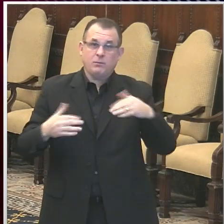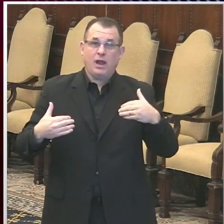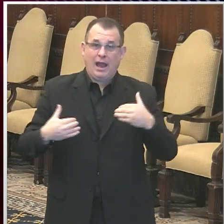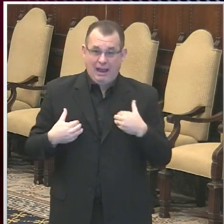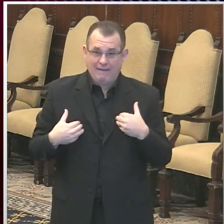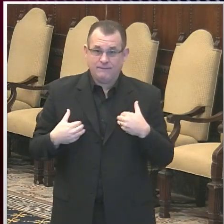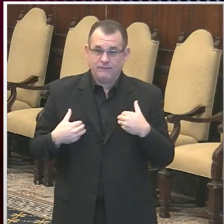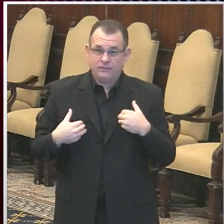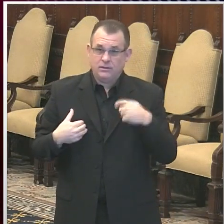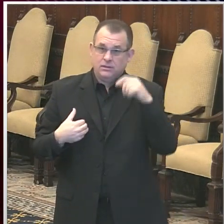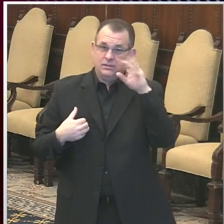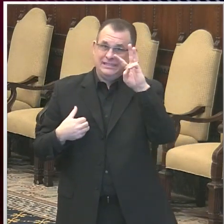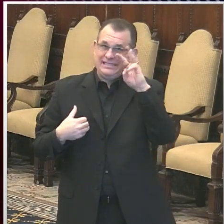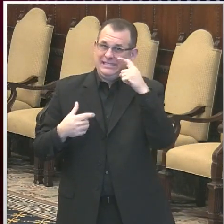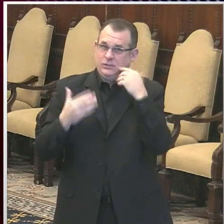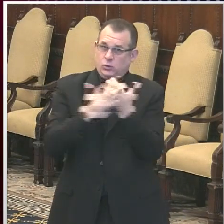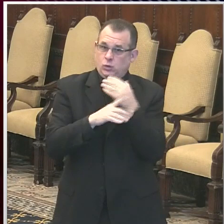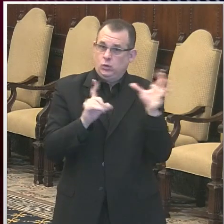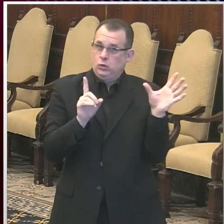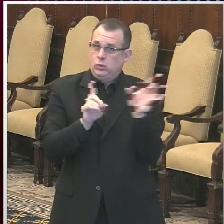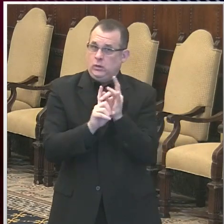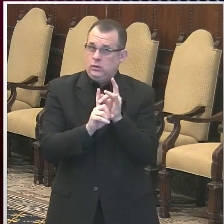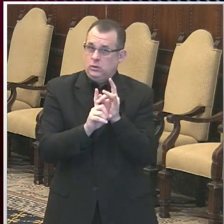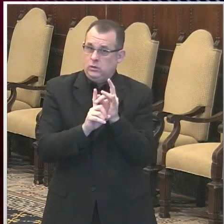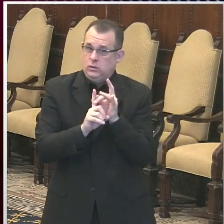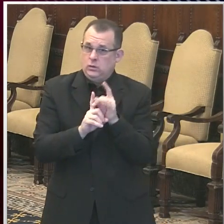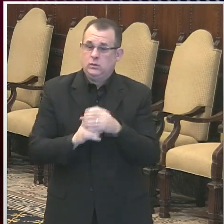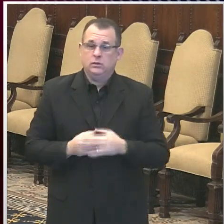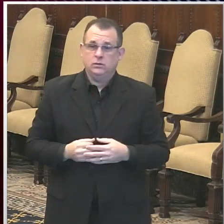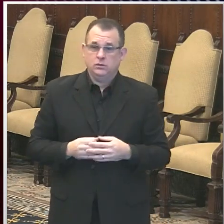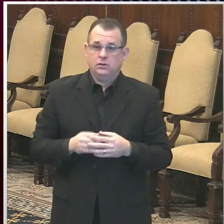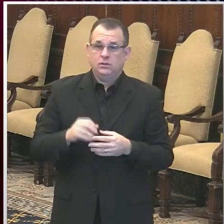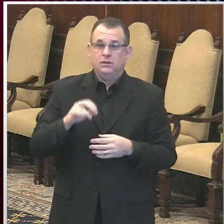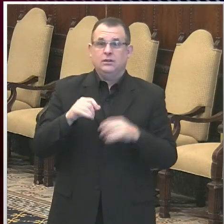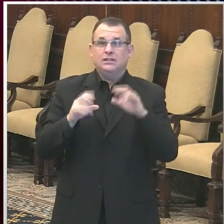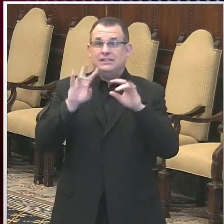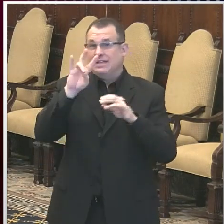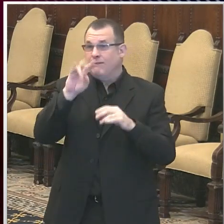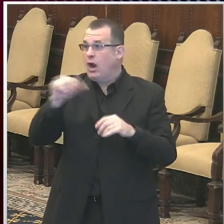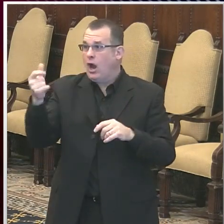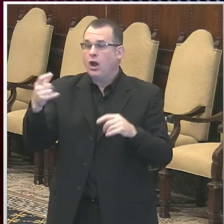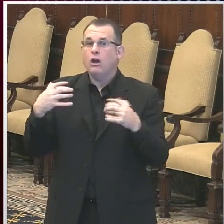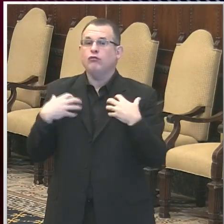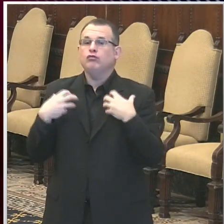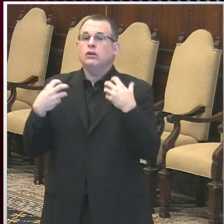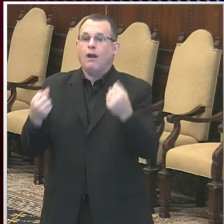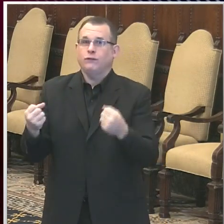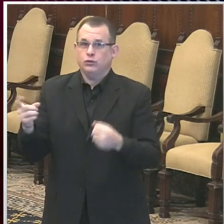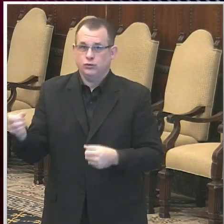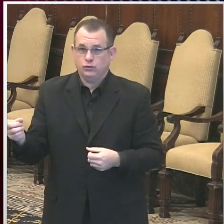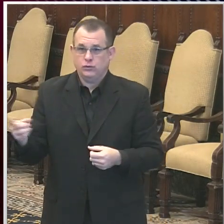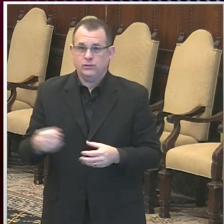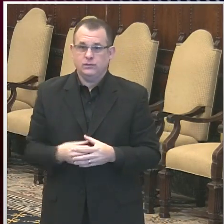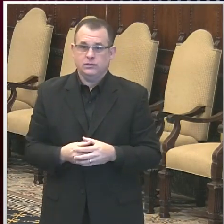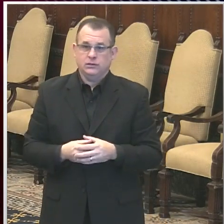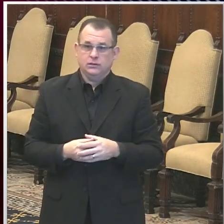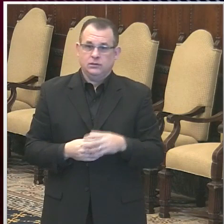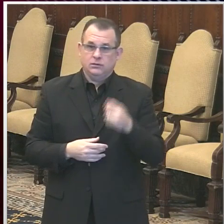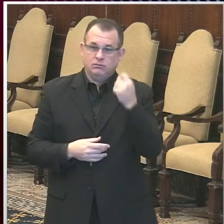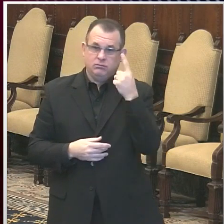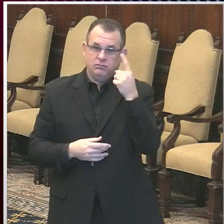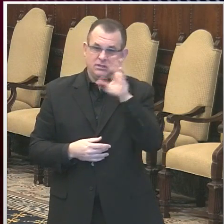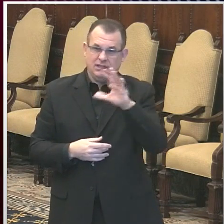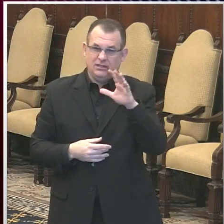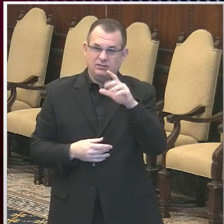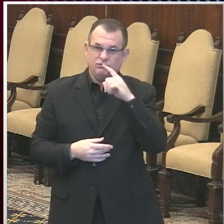6 inmates who have tested positive newly and 7 others who have recovered. And that's, to put it in context, out of a total of about 3,800